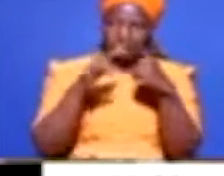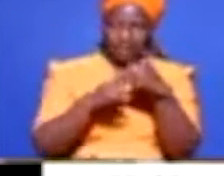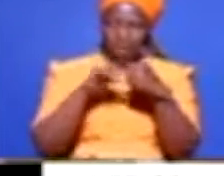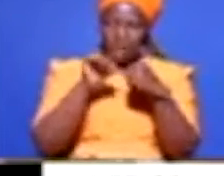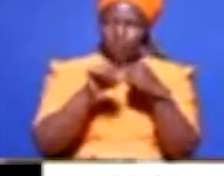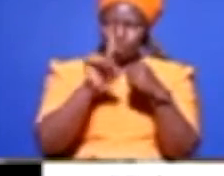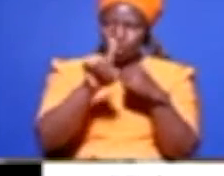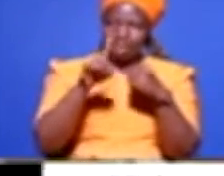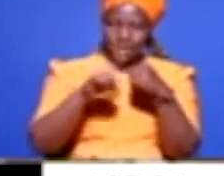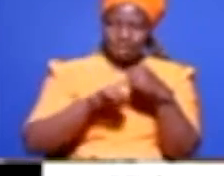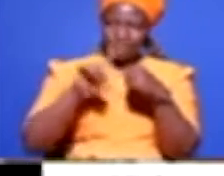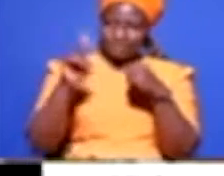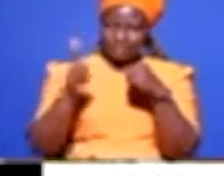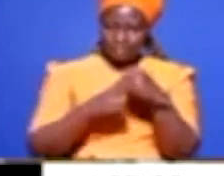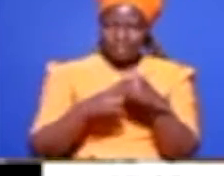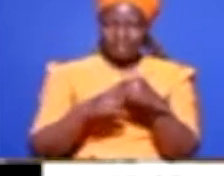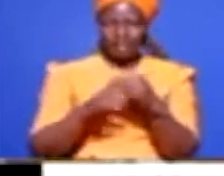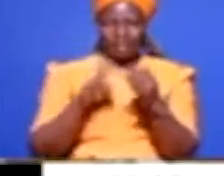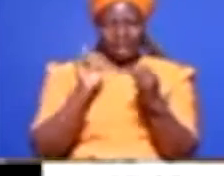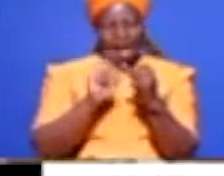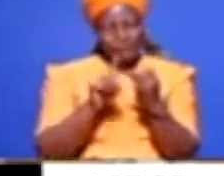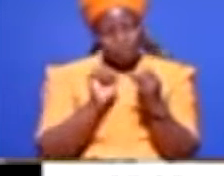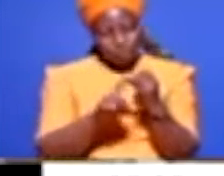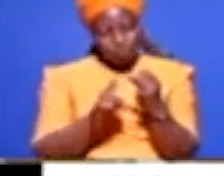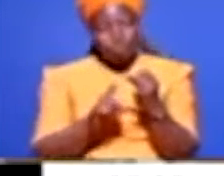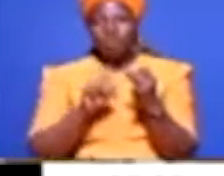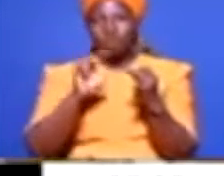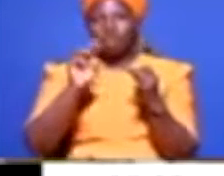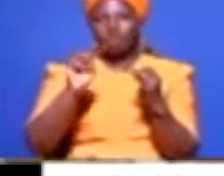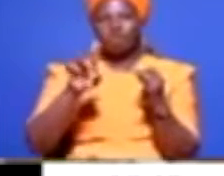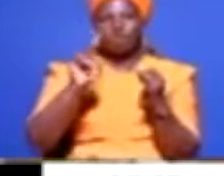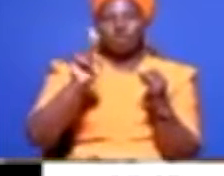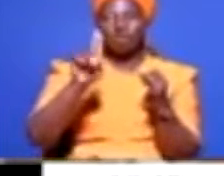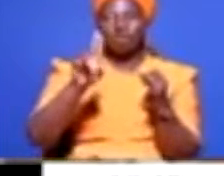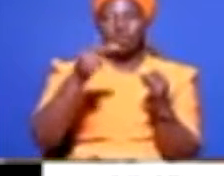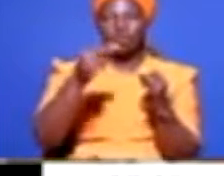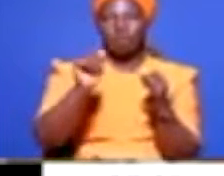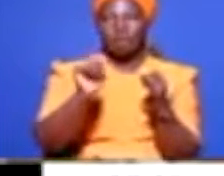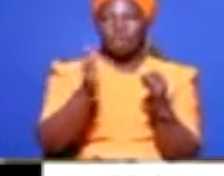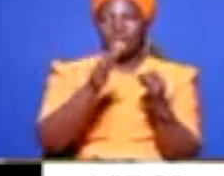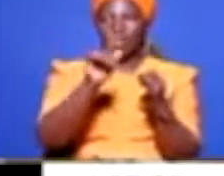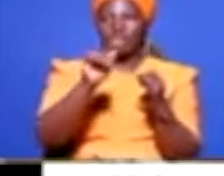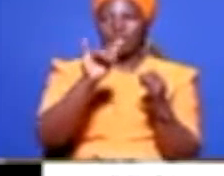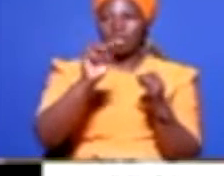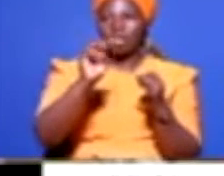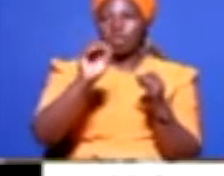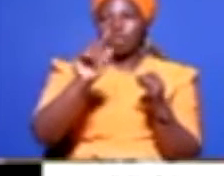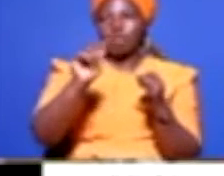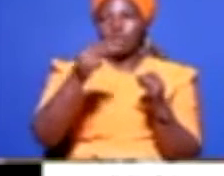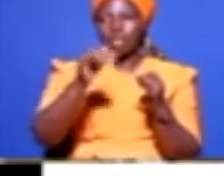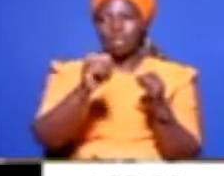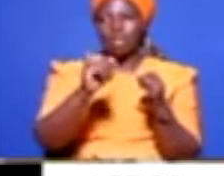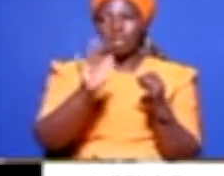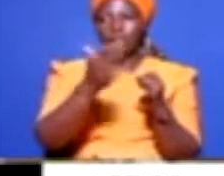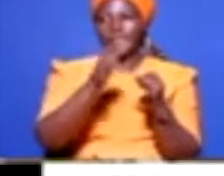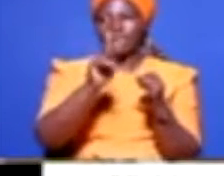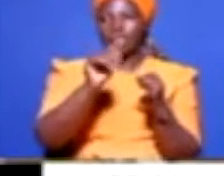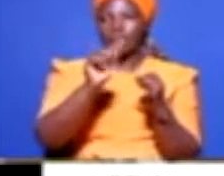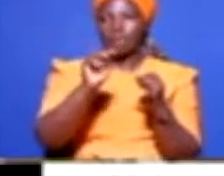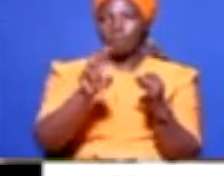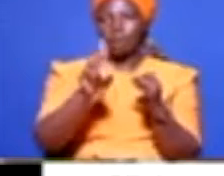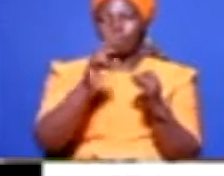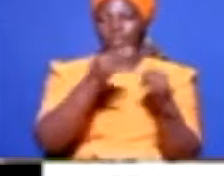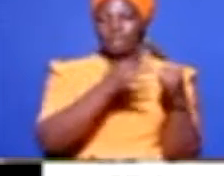87.167. Number two, Mukuha Timothy Kamau, mean score